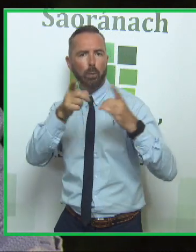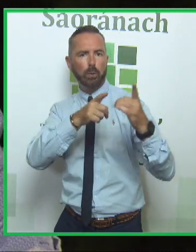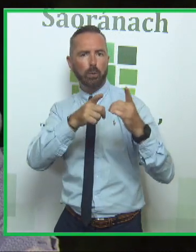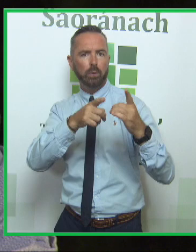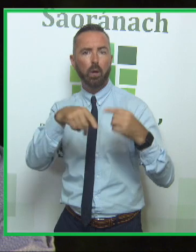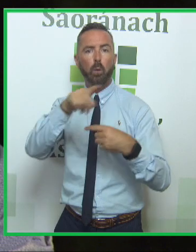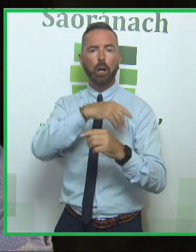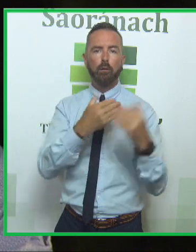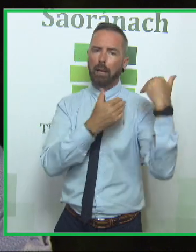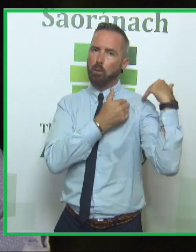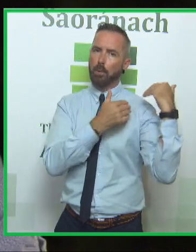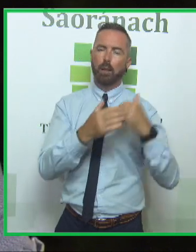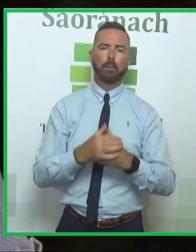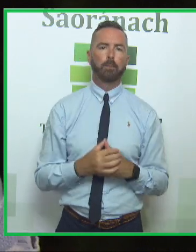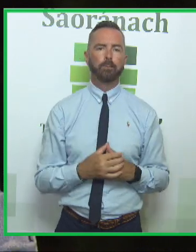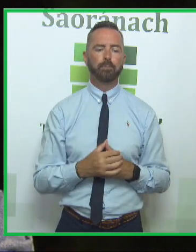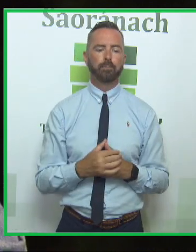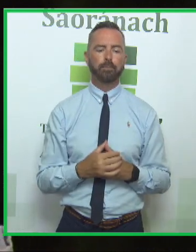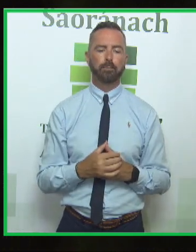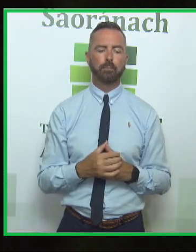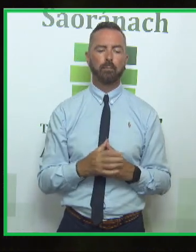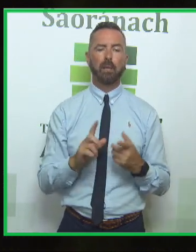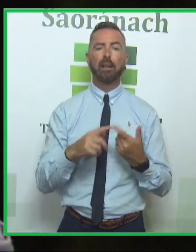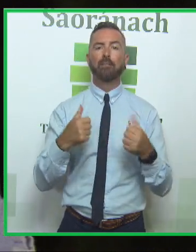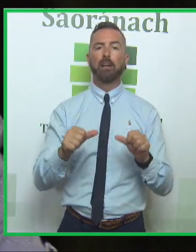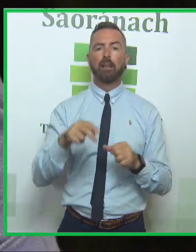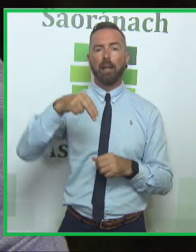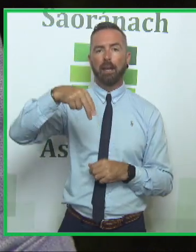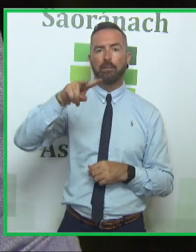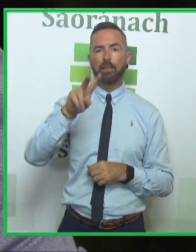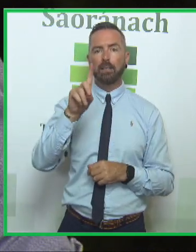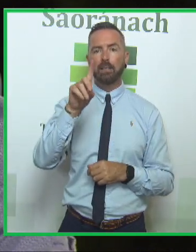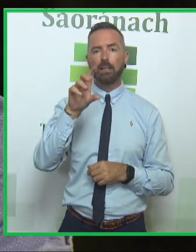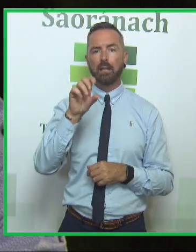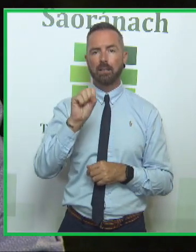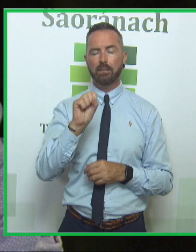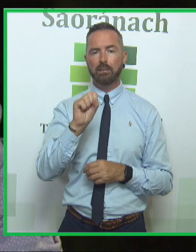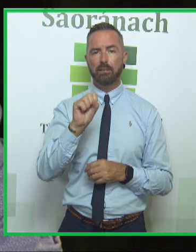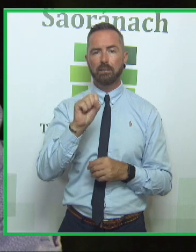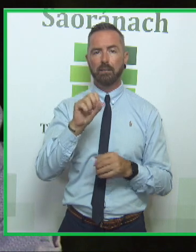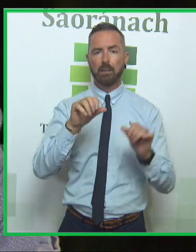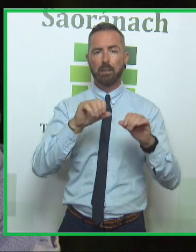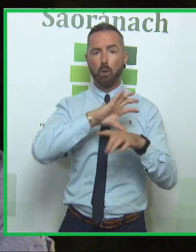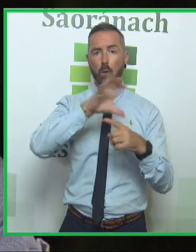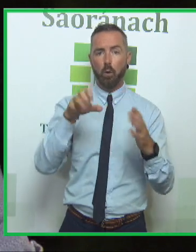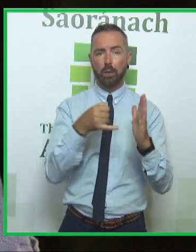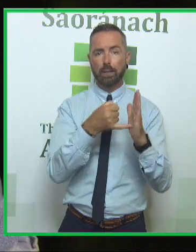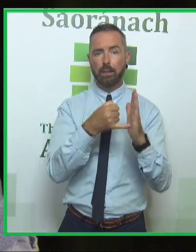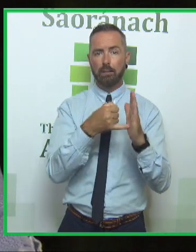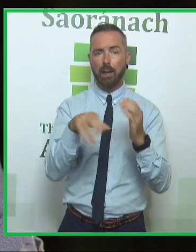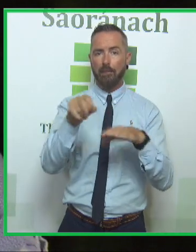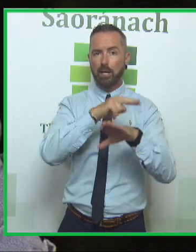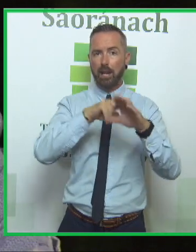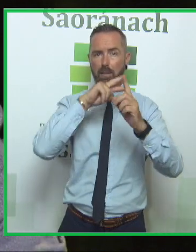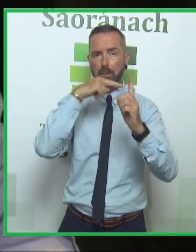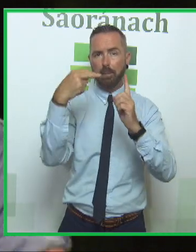So we're accountable. And finally, NVDS, we have, as the organisation, we have a national perspective. The